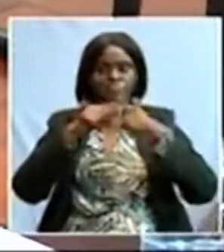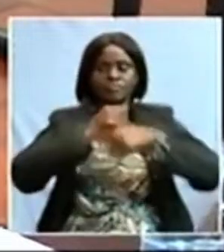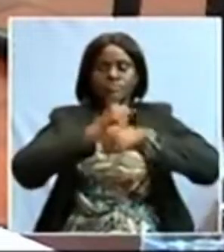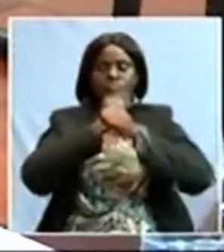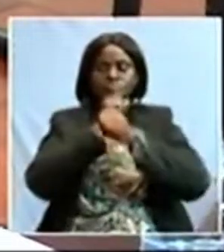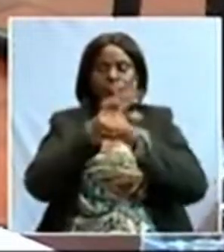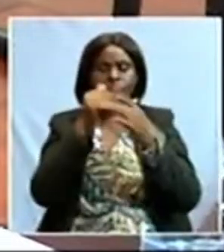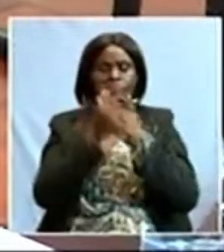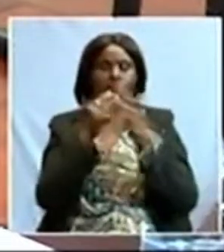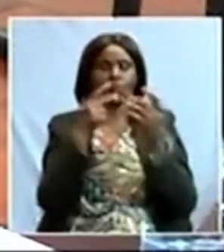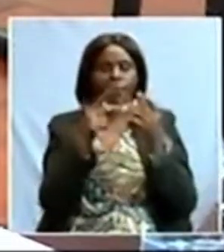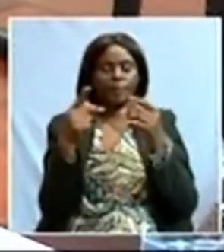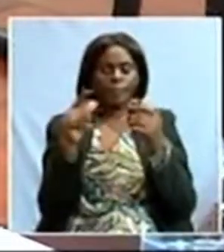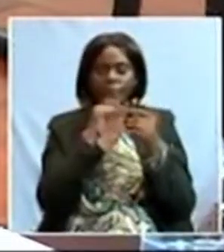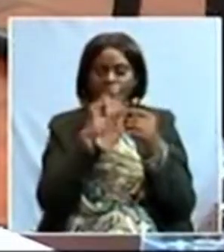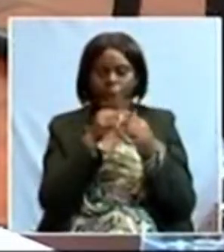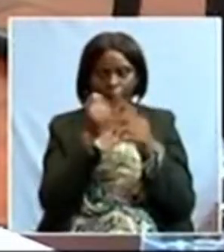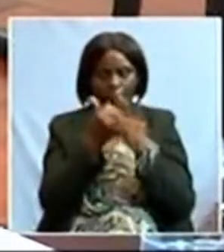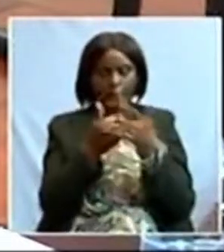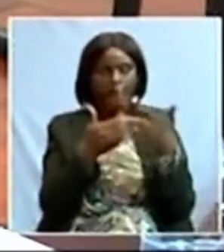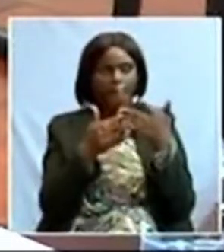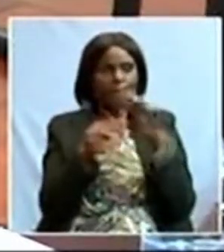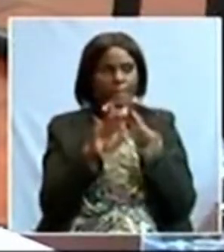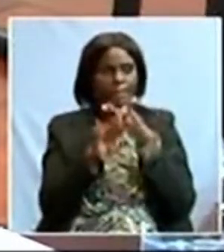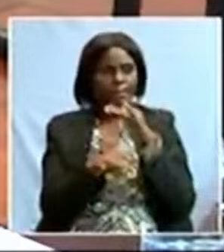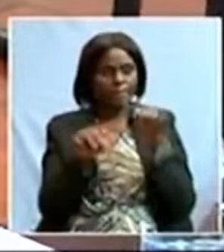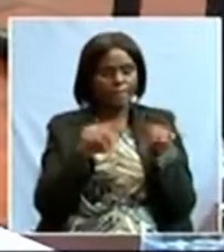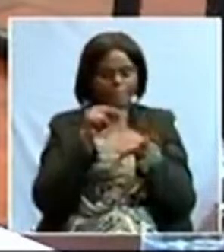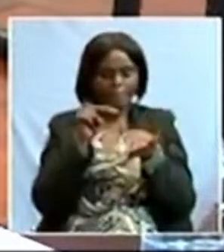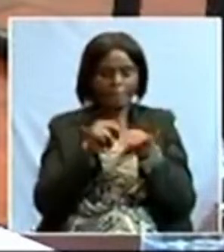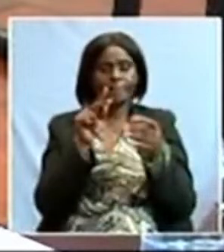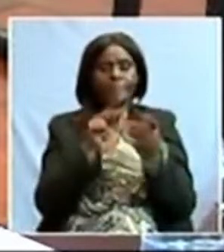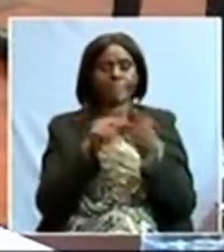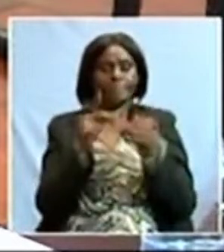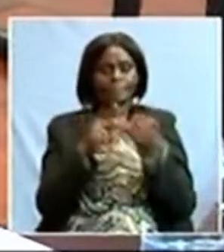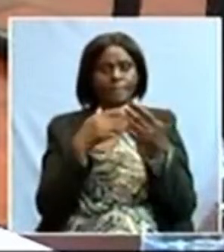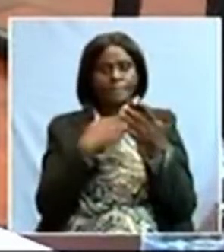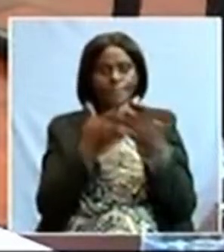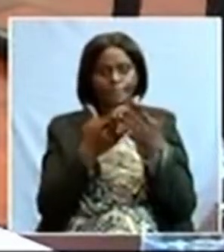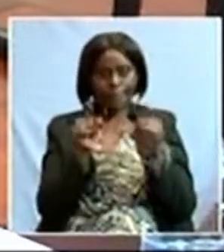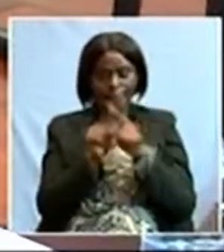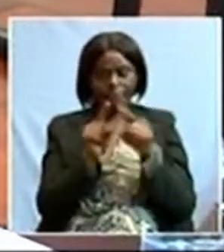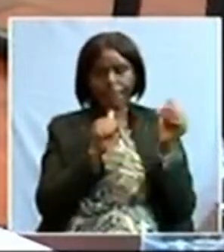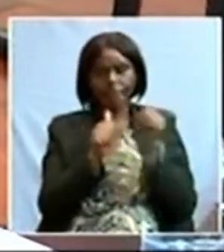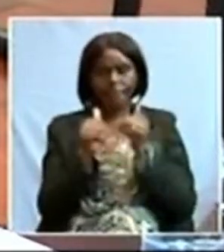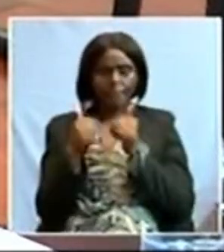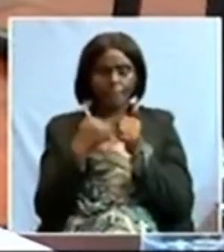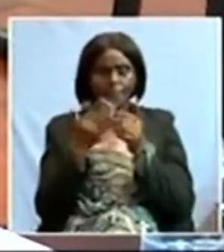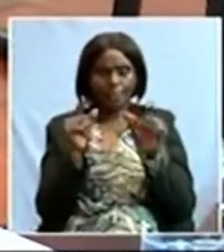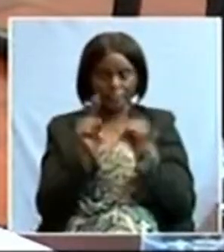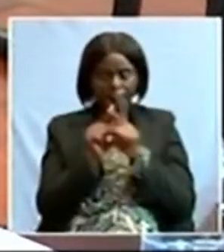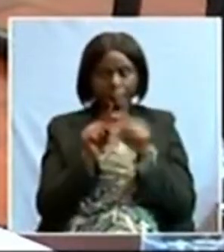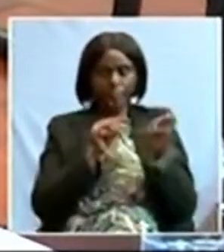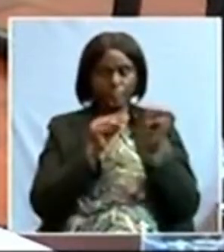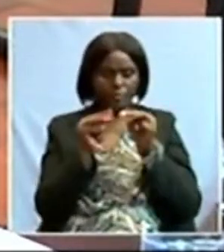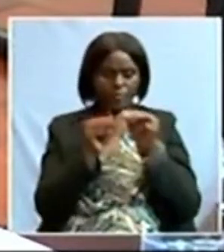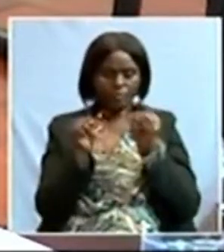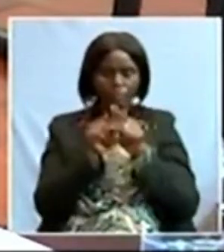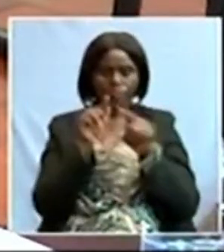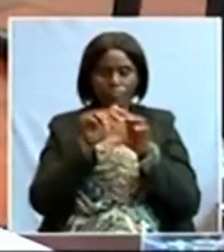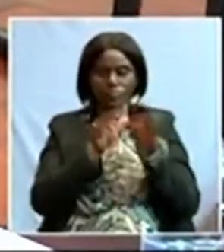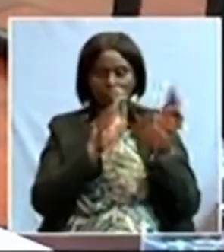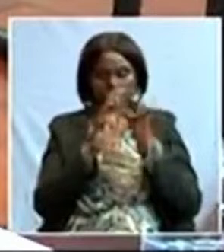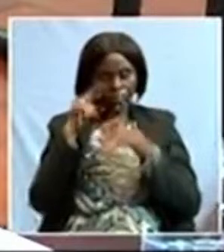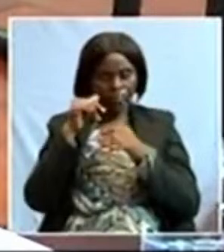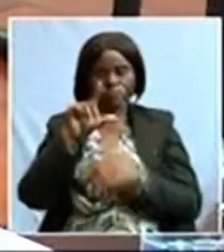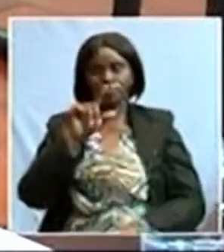that all property owners are titled under the National Titling Program. Action taken. Management in the planning